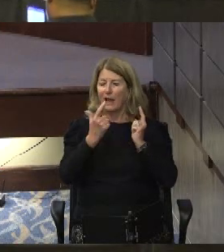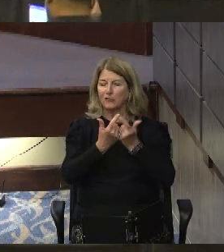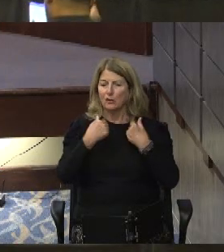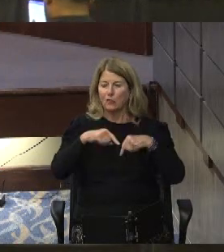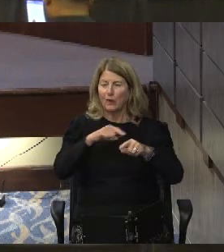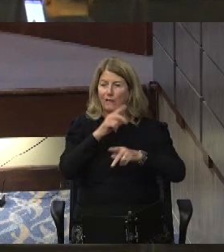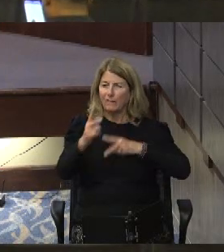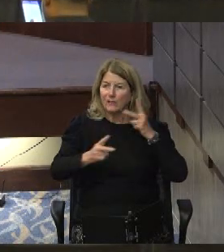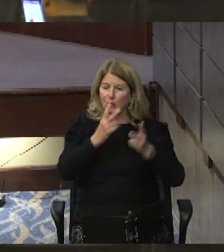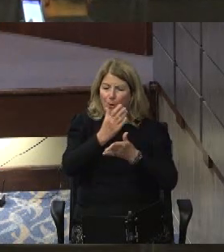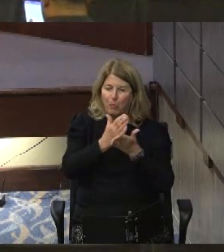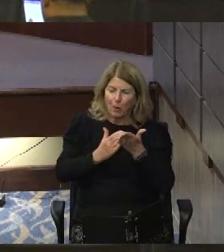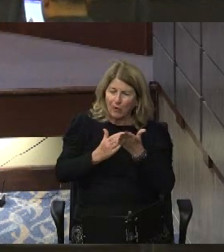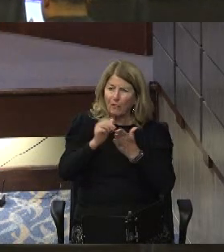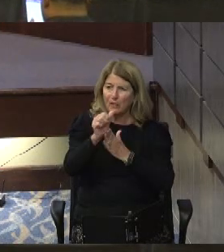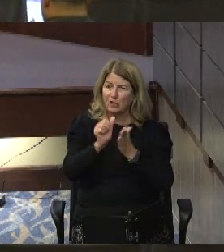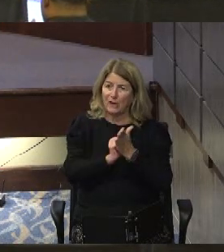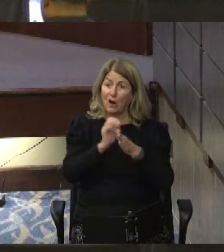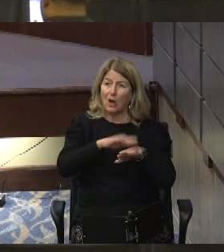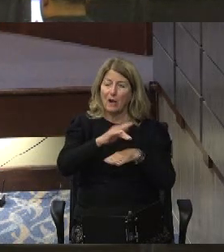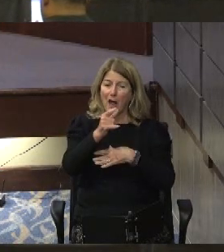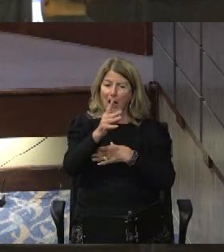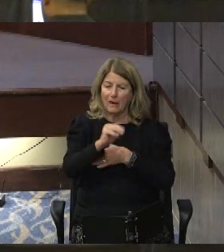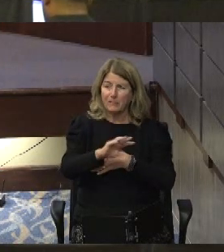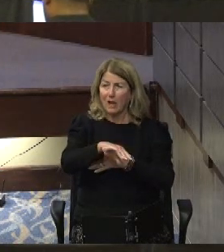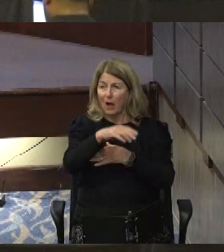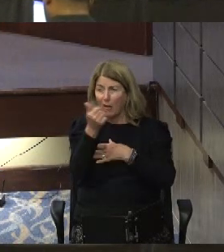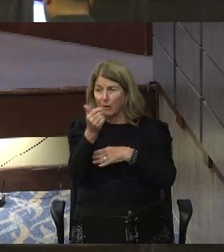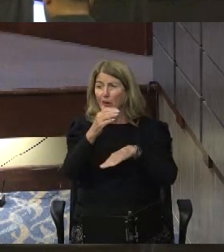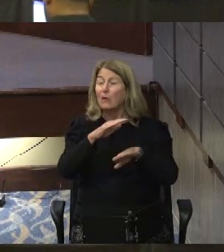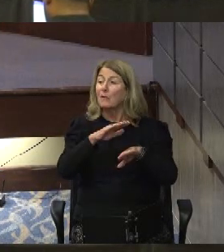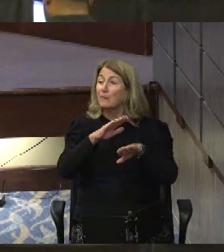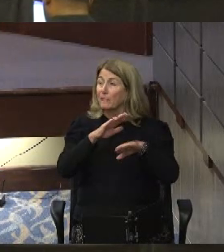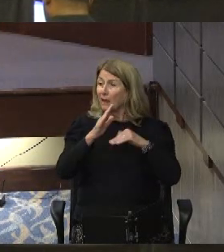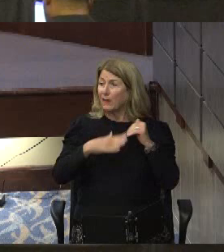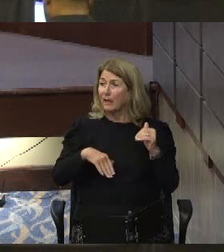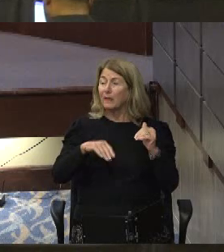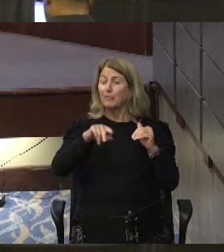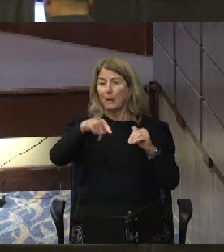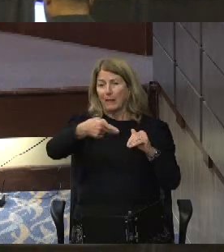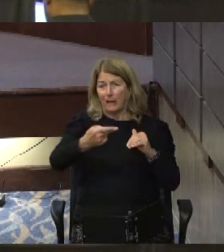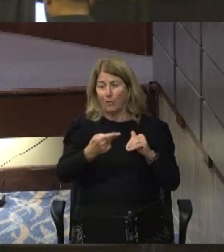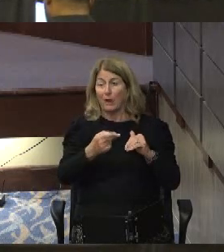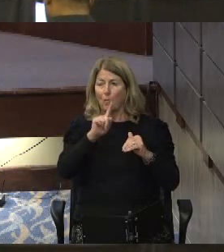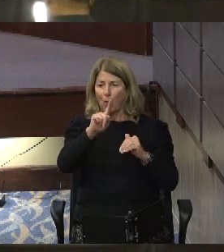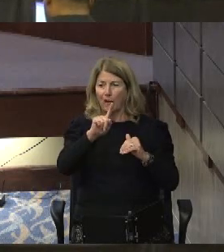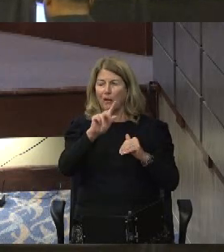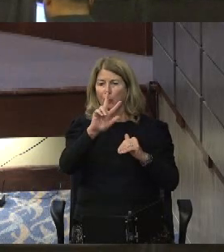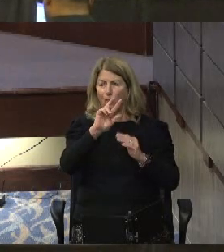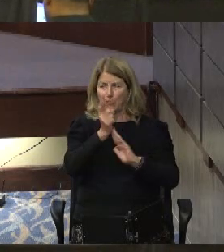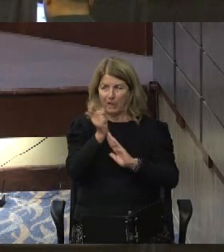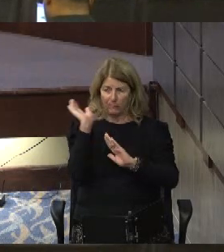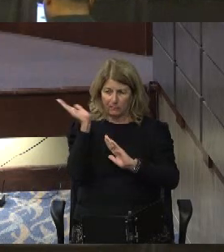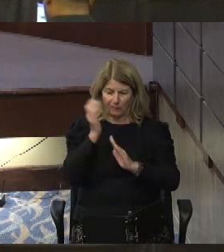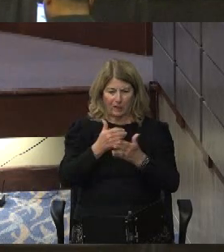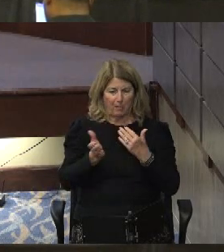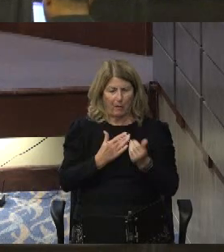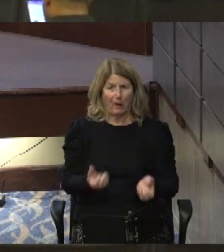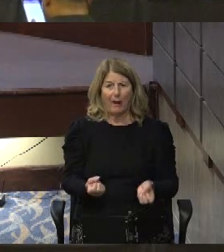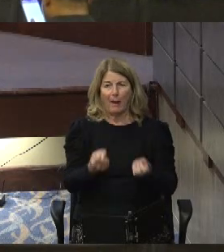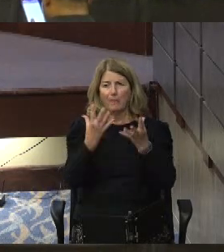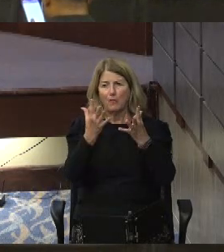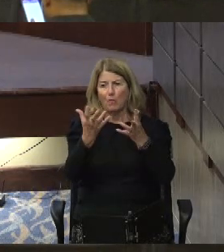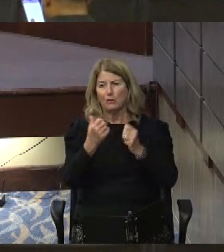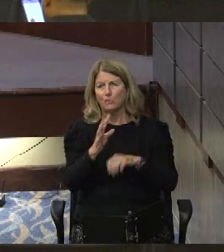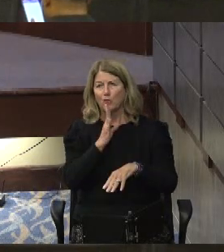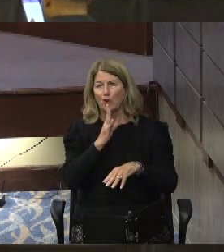agenda. On items other than public hearings, speakers will be allotted 1 3-minute presentation regardless of the number of agenda items the speaker wishes